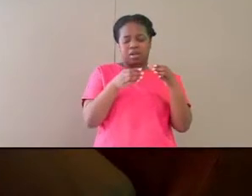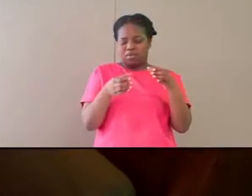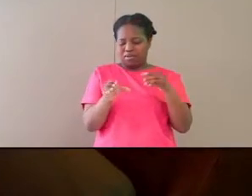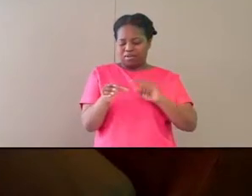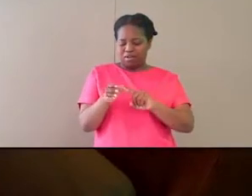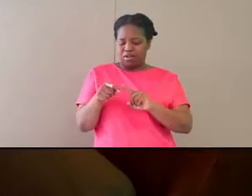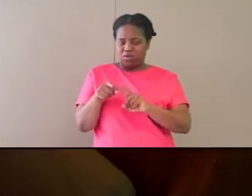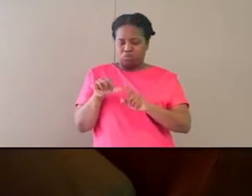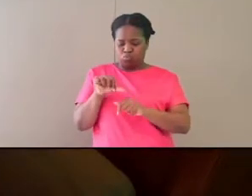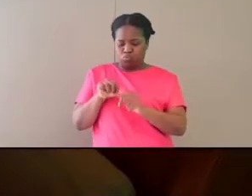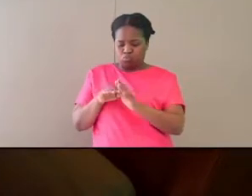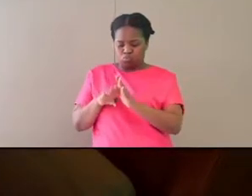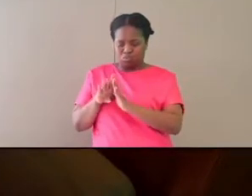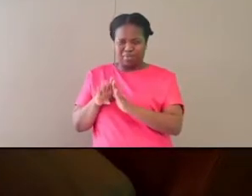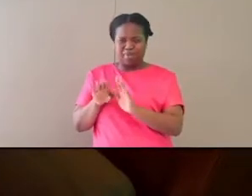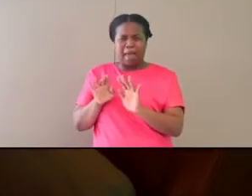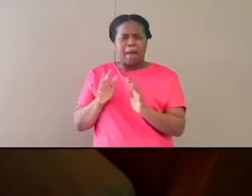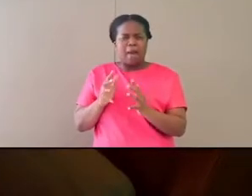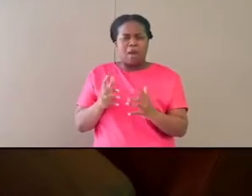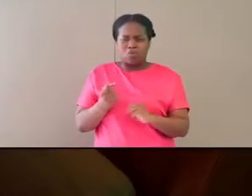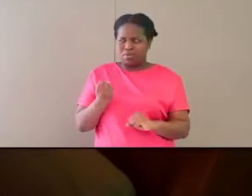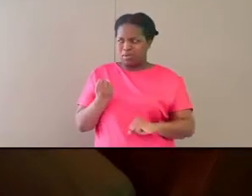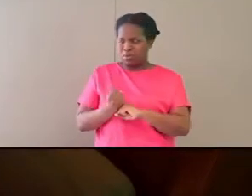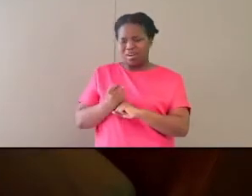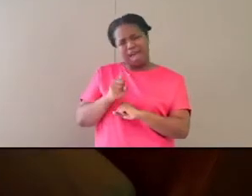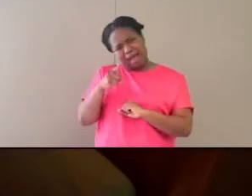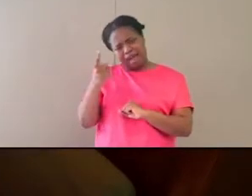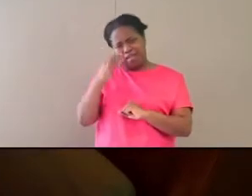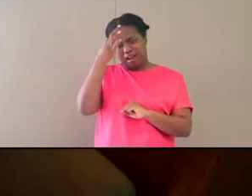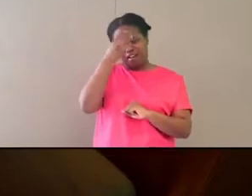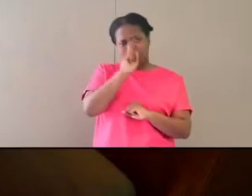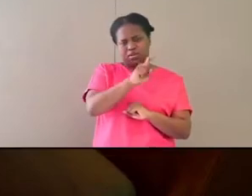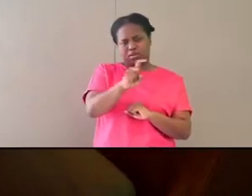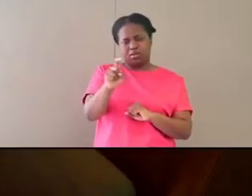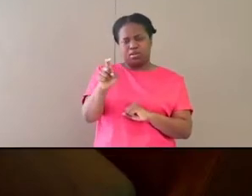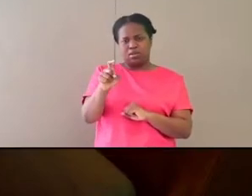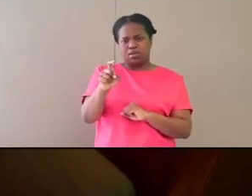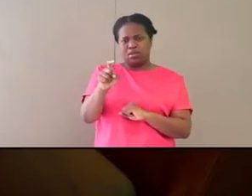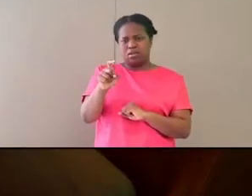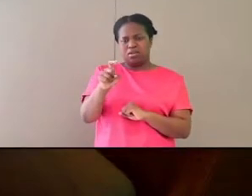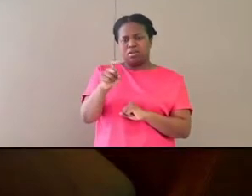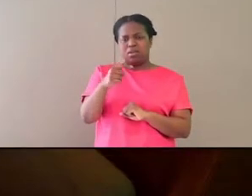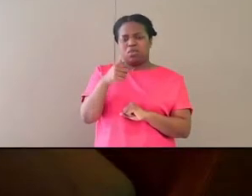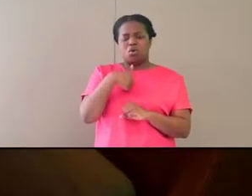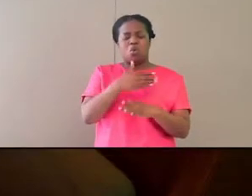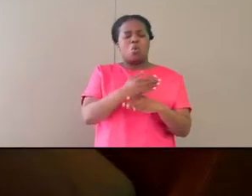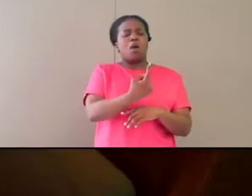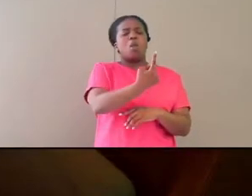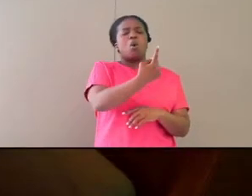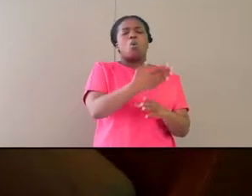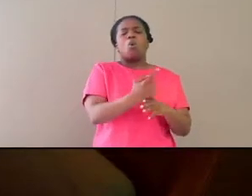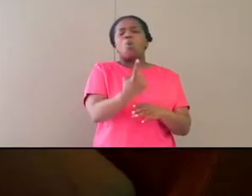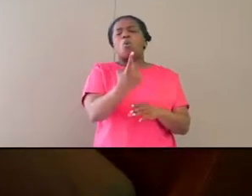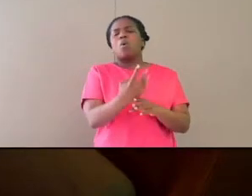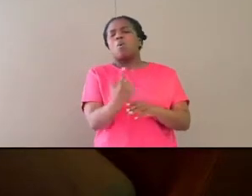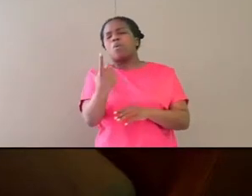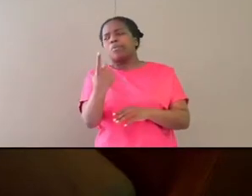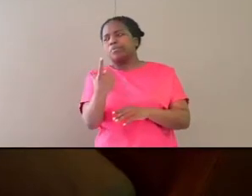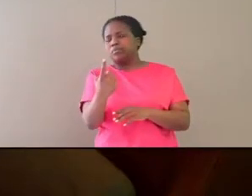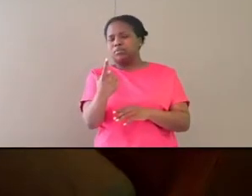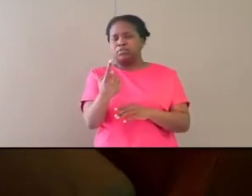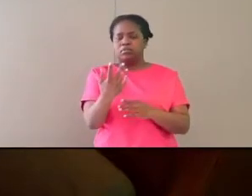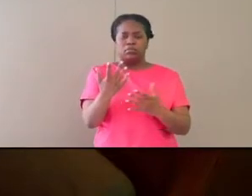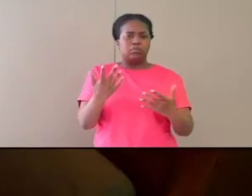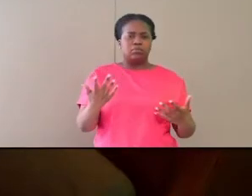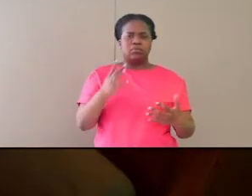do we support that the other government departments? They don't work in their own because they are cushioned